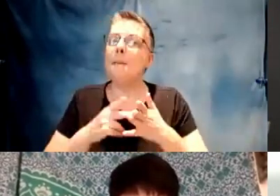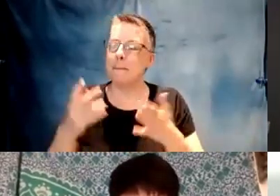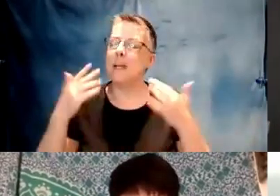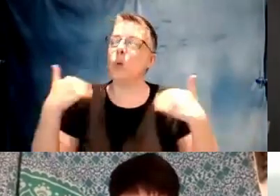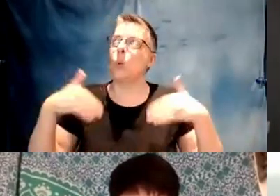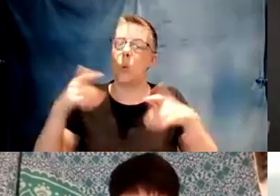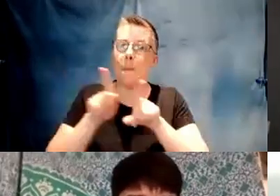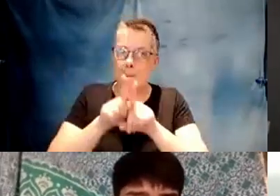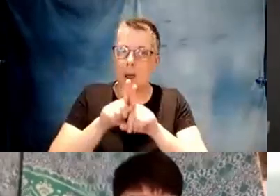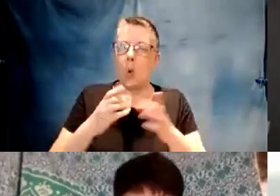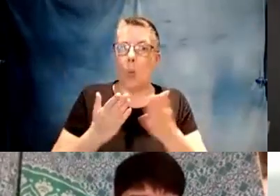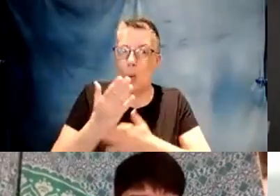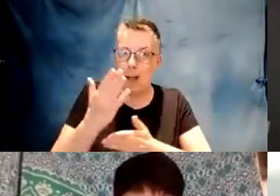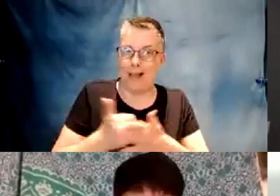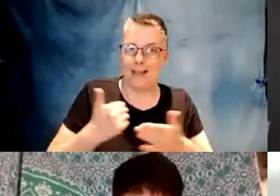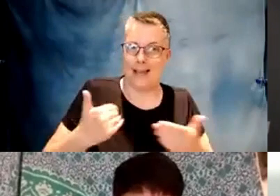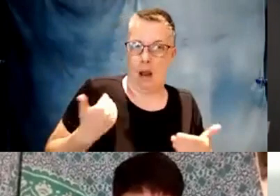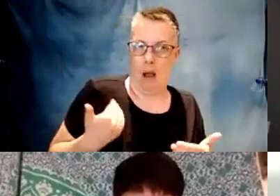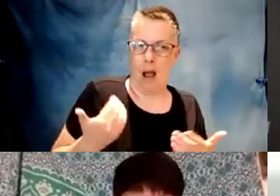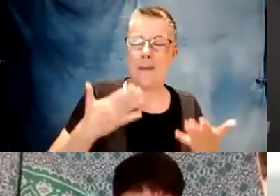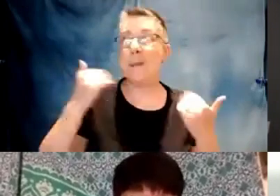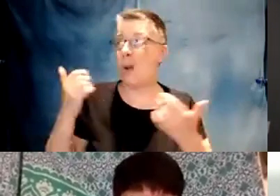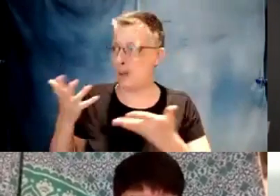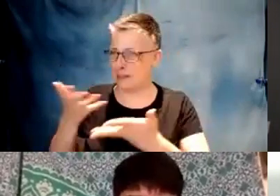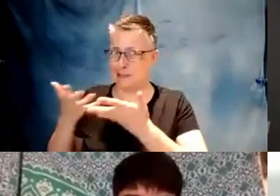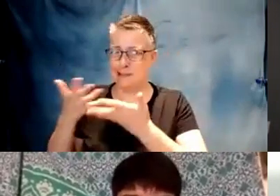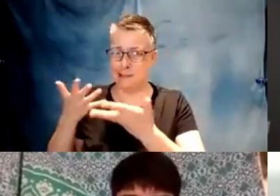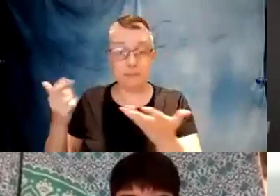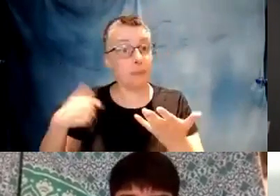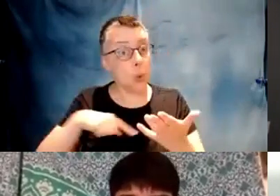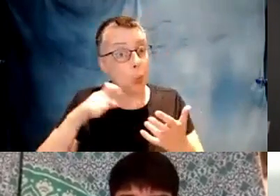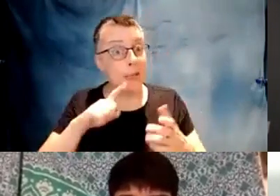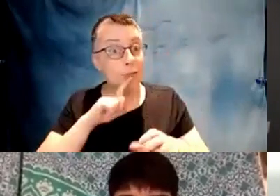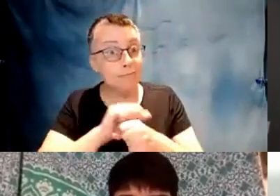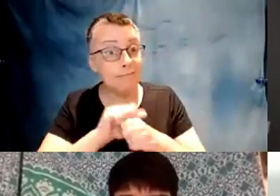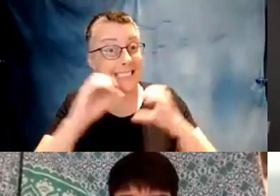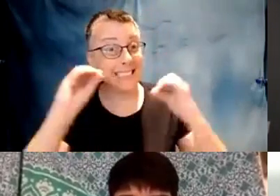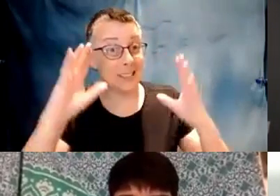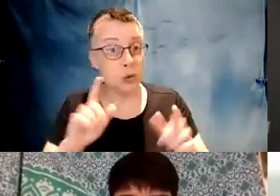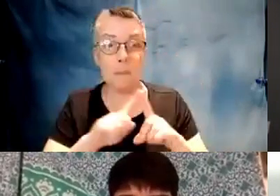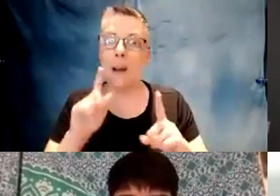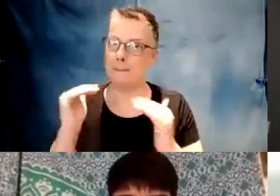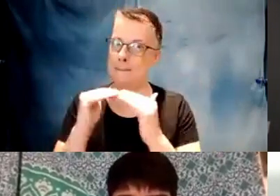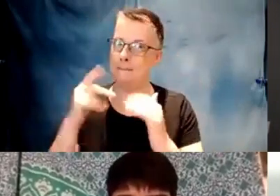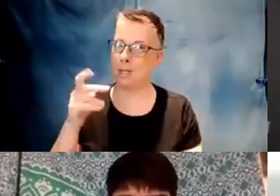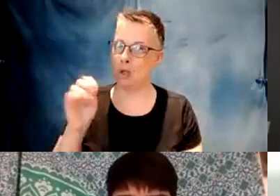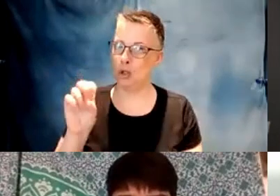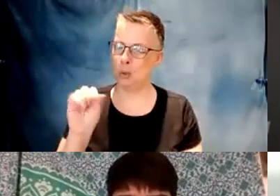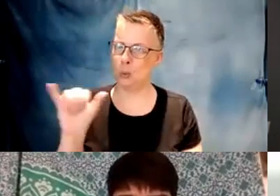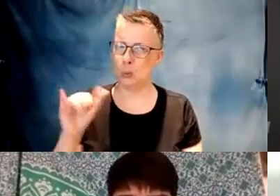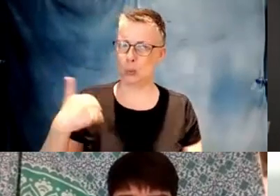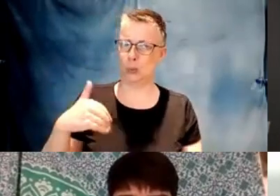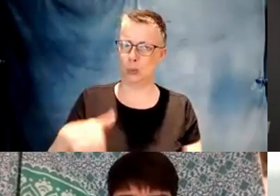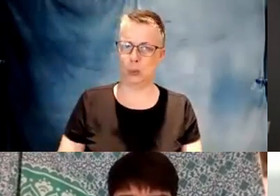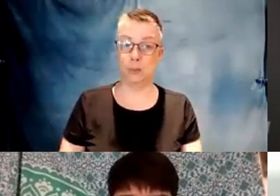important that we do need actual educators, but it would also be nice to have peers who could do the same thing.